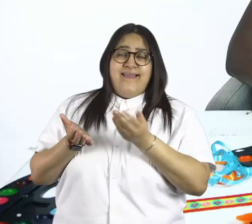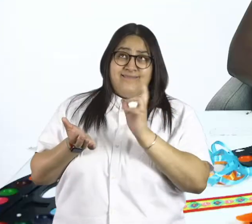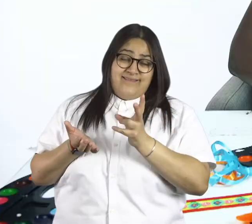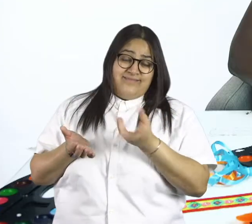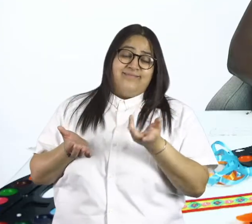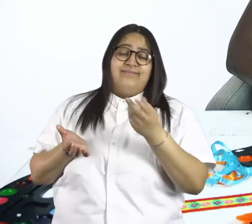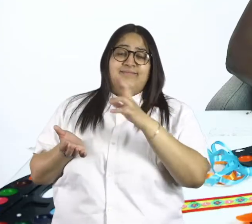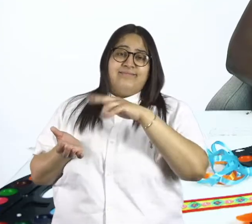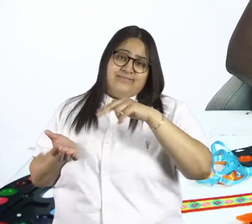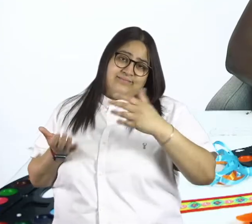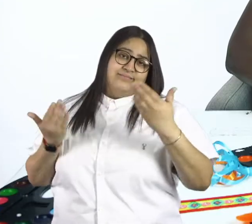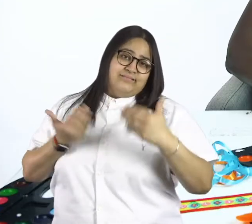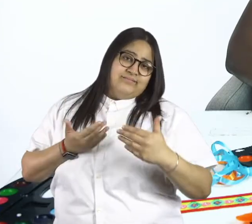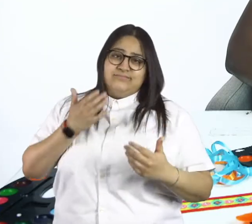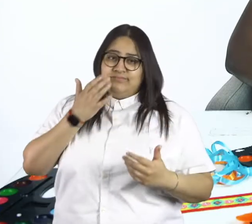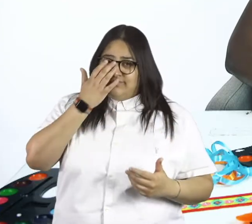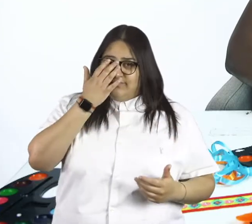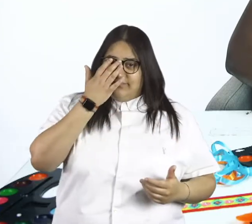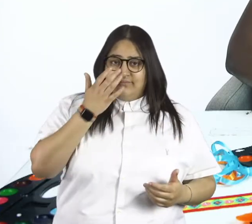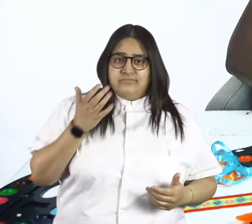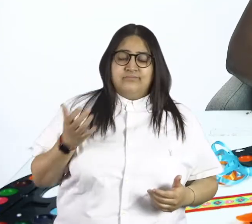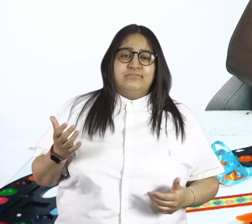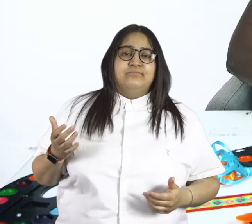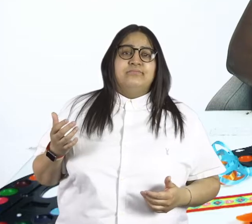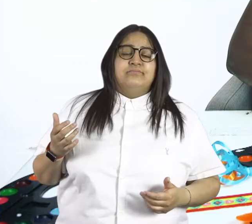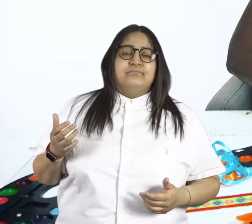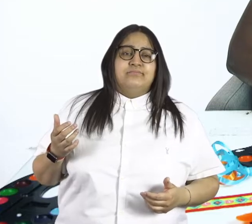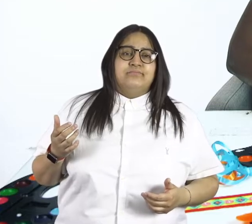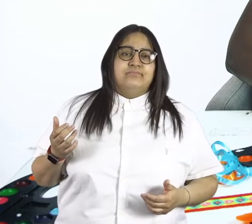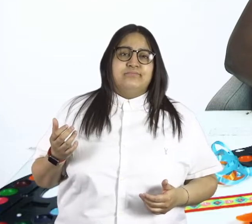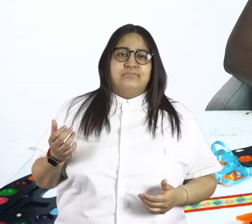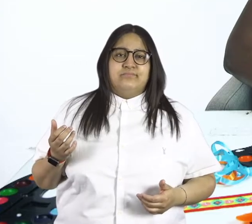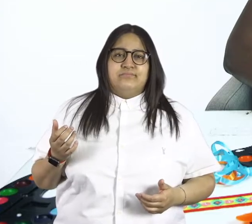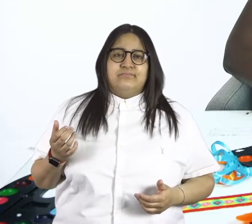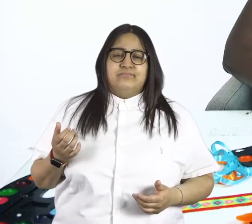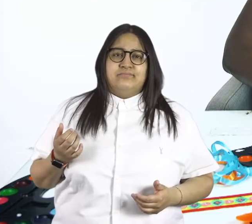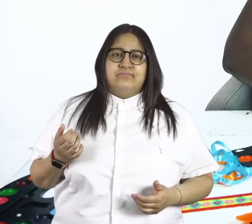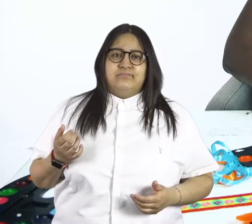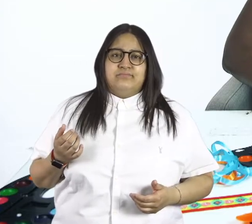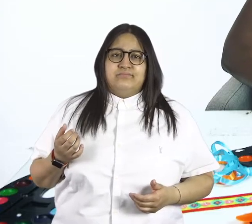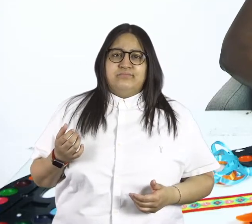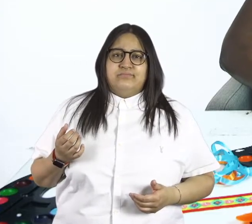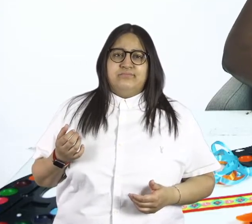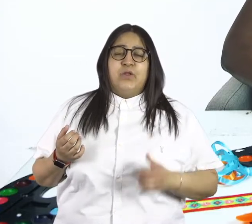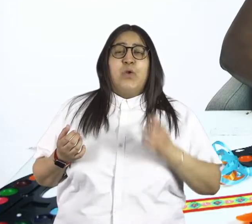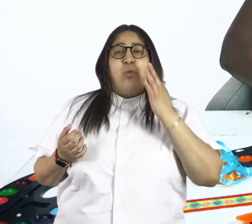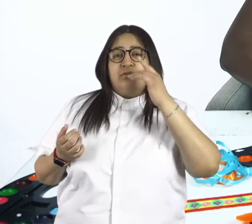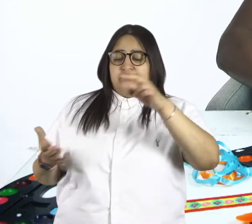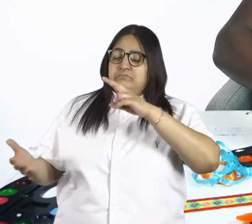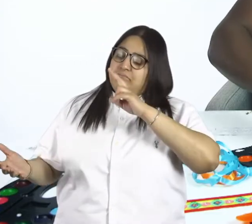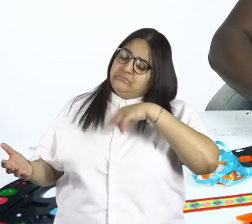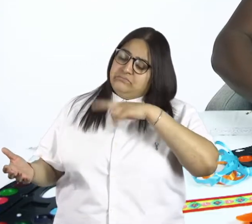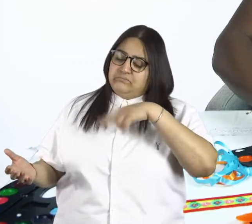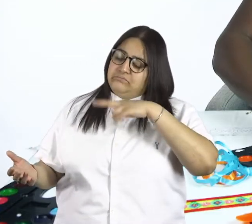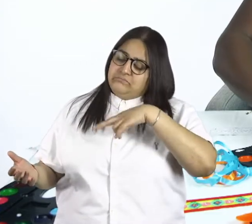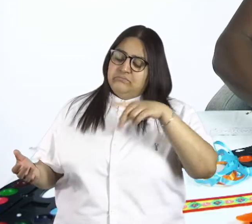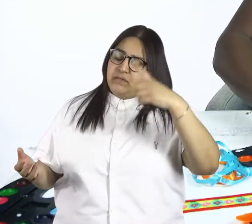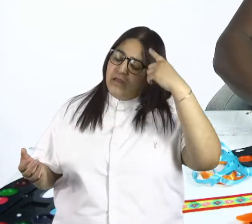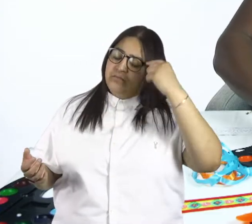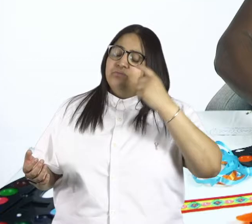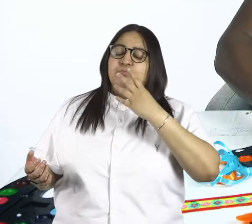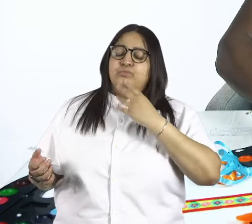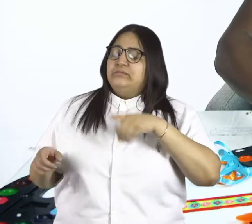As I'm painting, or as you're painting, you can use this time to kind of think, what do I want my headpiece